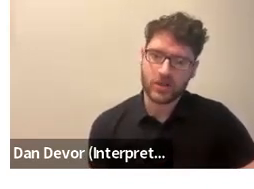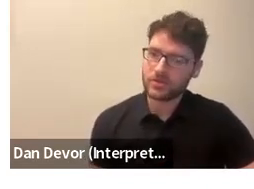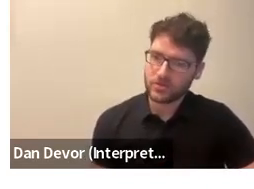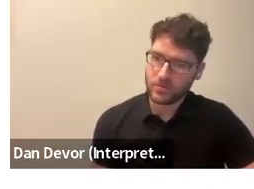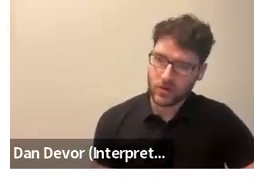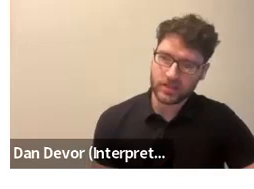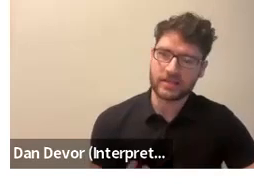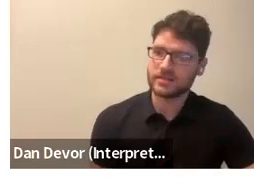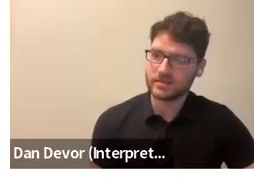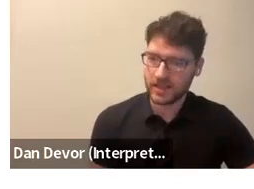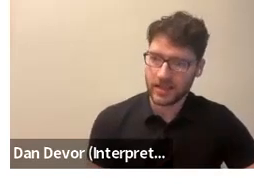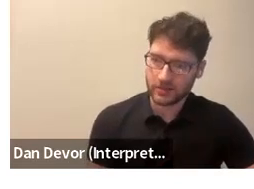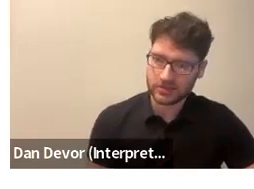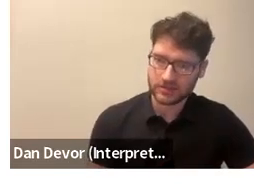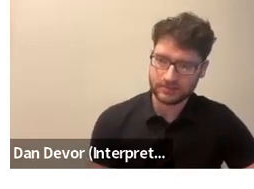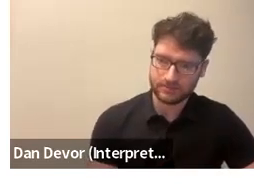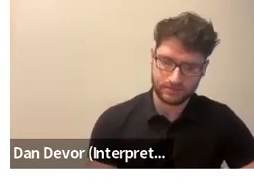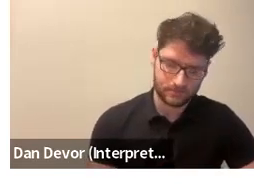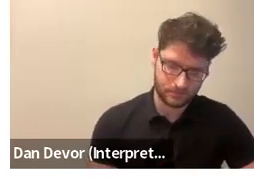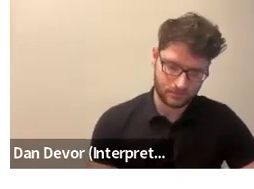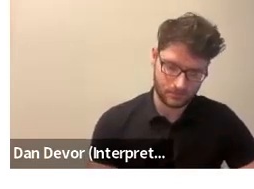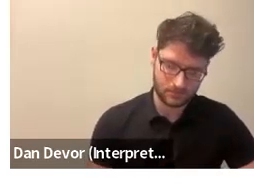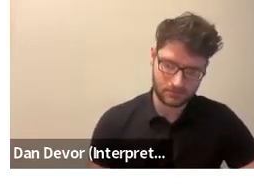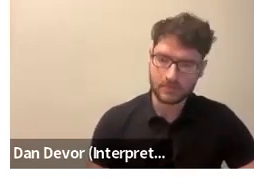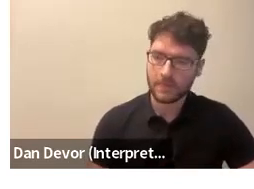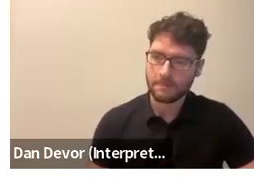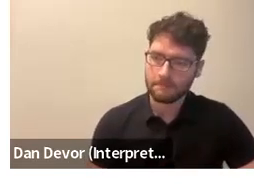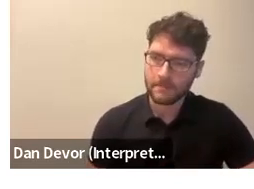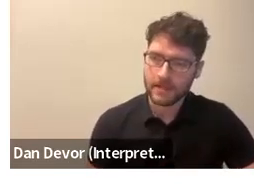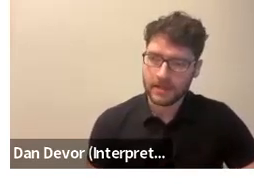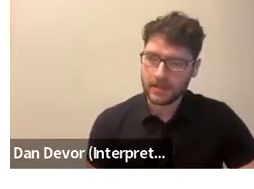with tribal spoken and signed languages.